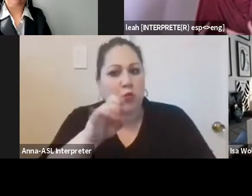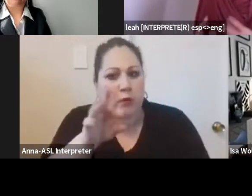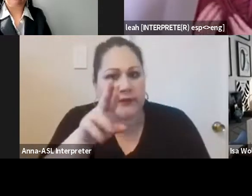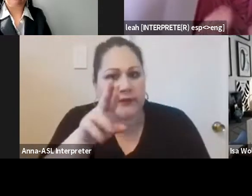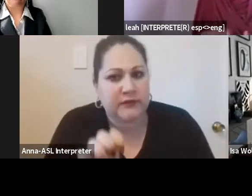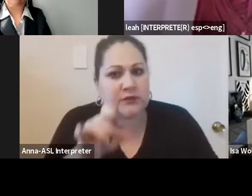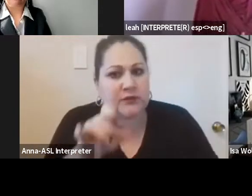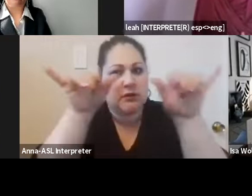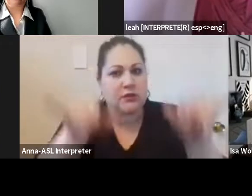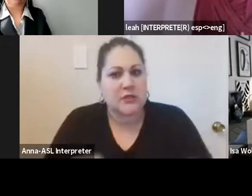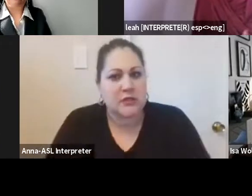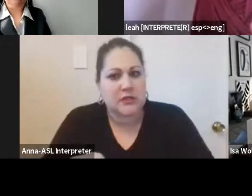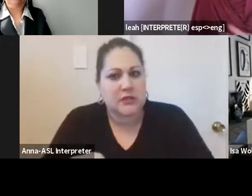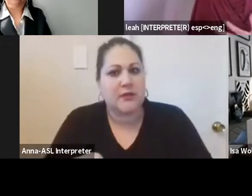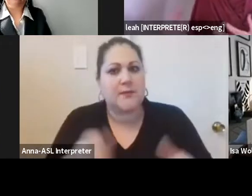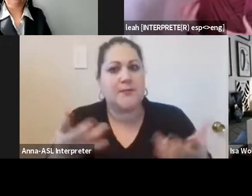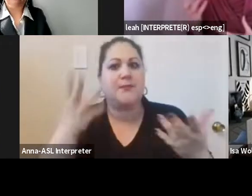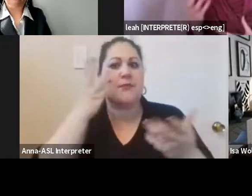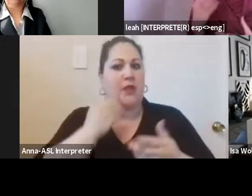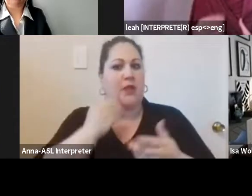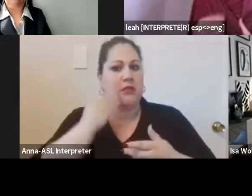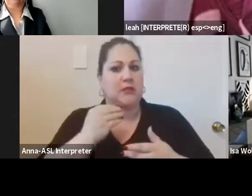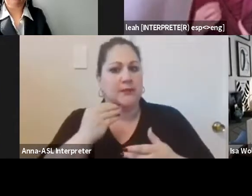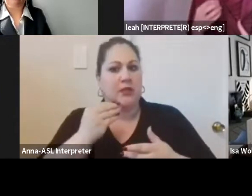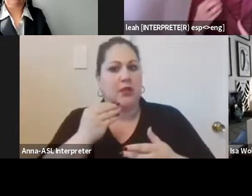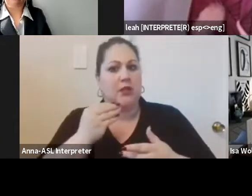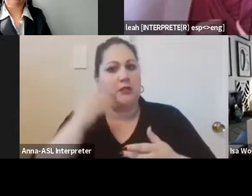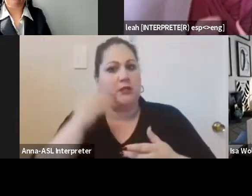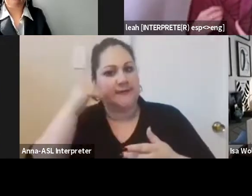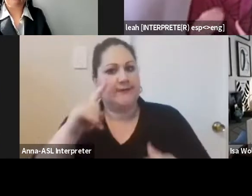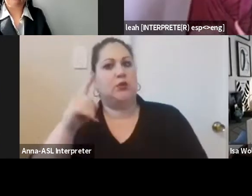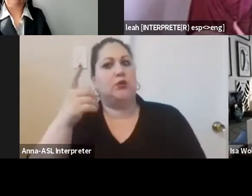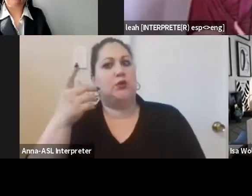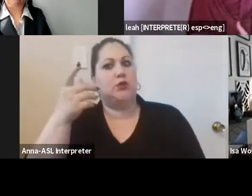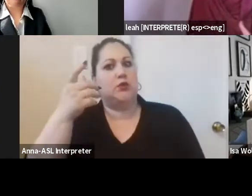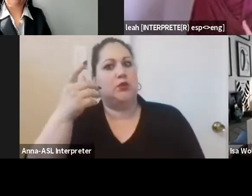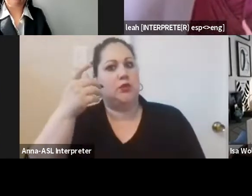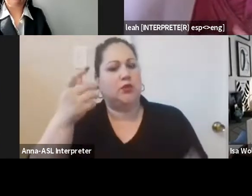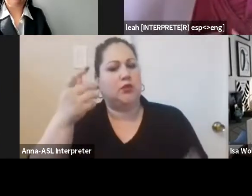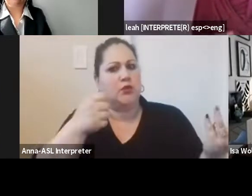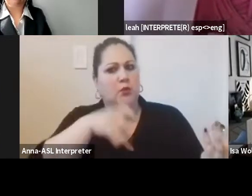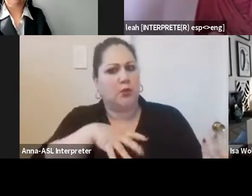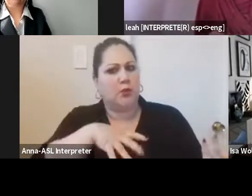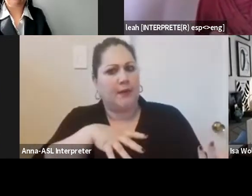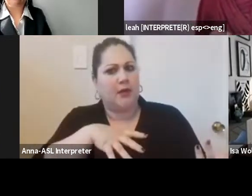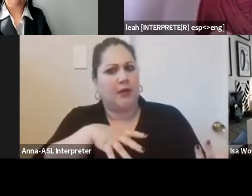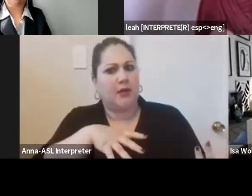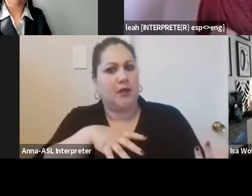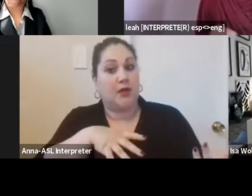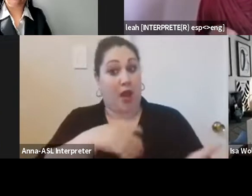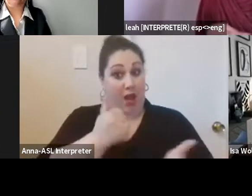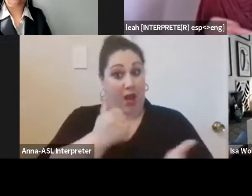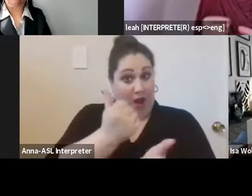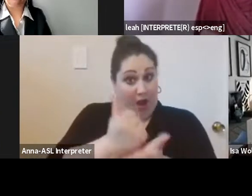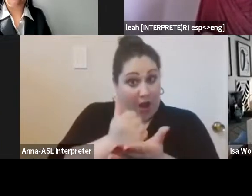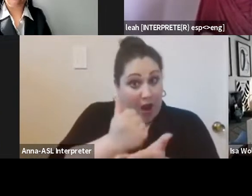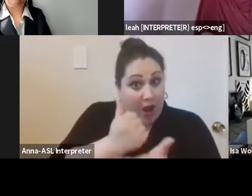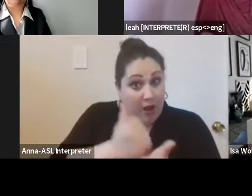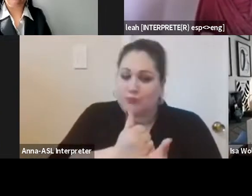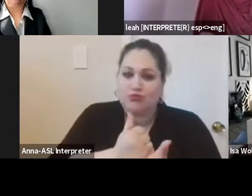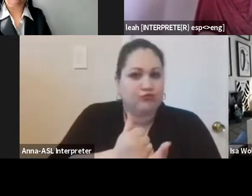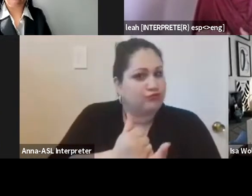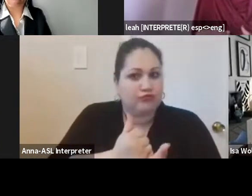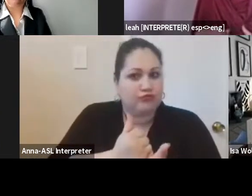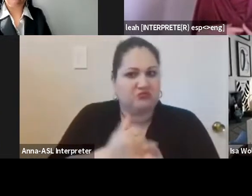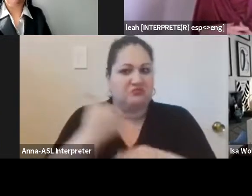system treats us. Instead of helping us, they accuse us and do nothing